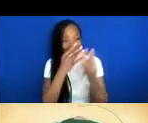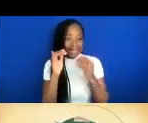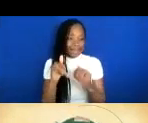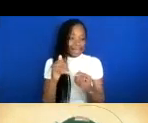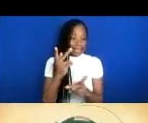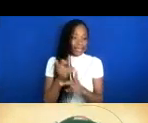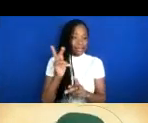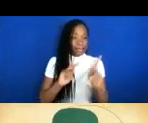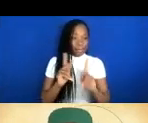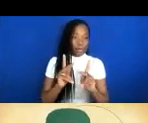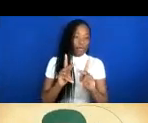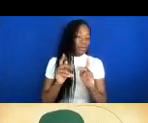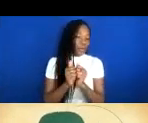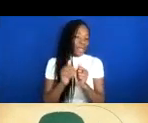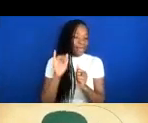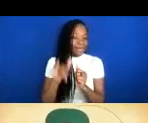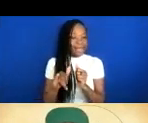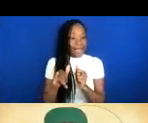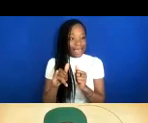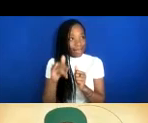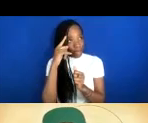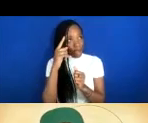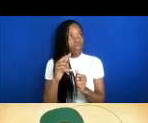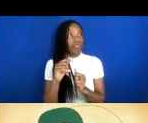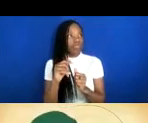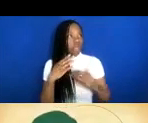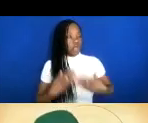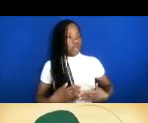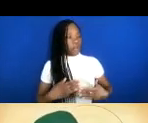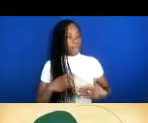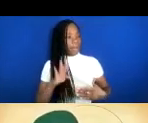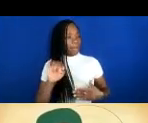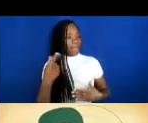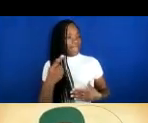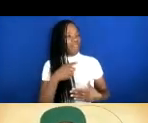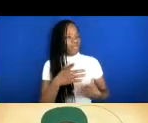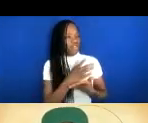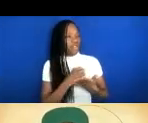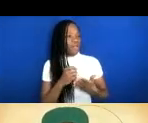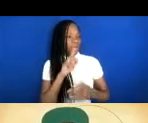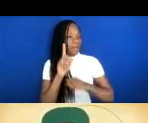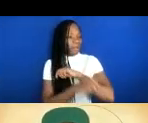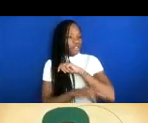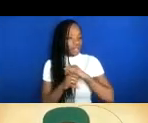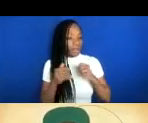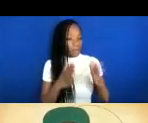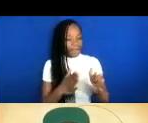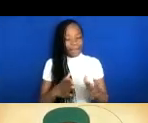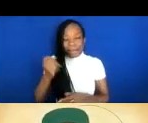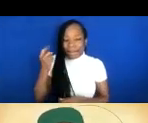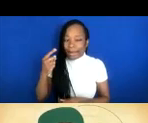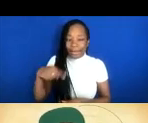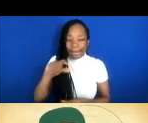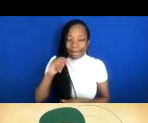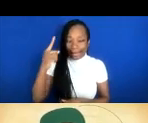a track record of a human being somehow deserves to be punished in this way. But what they're not thinking about is that a human being